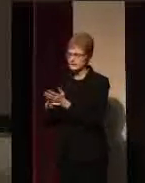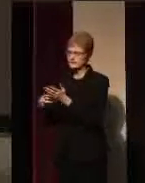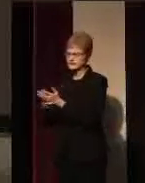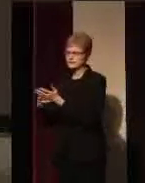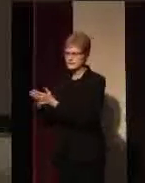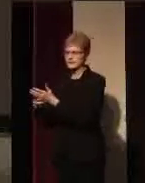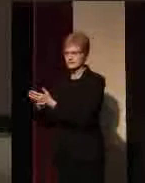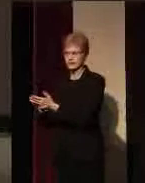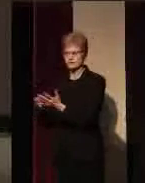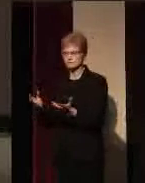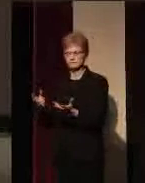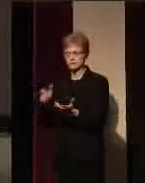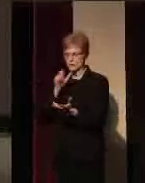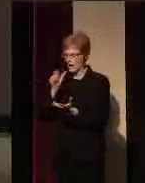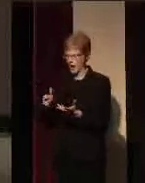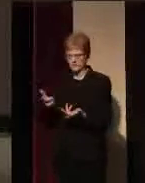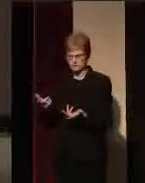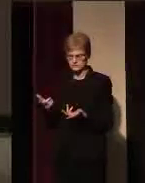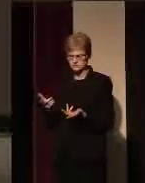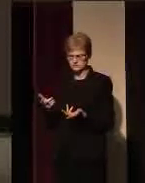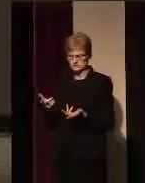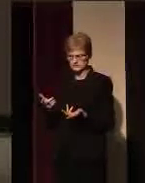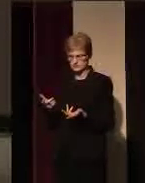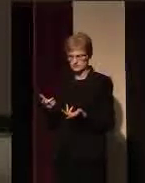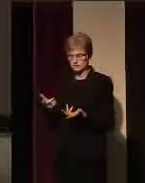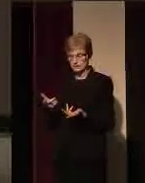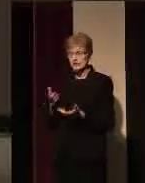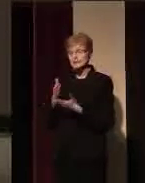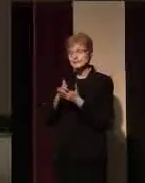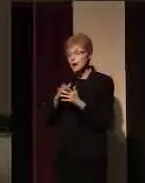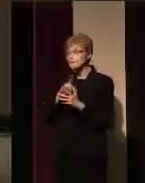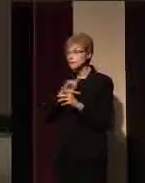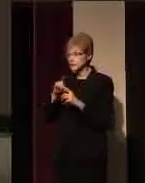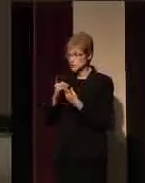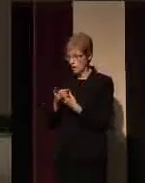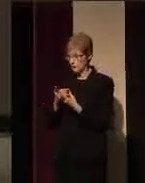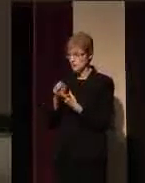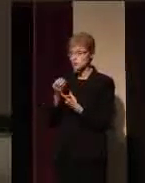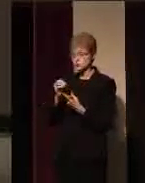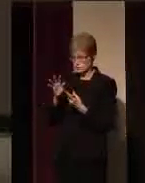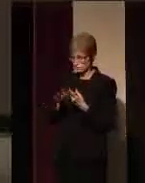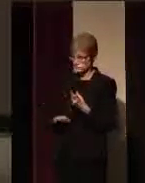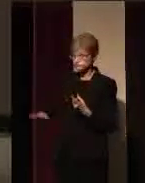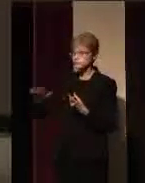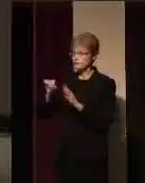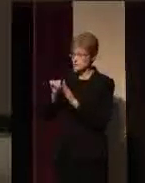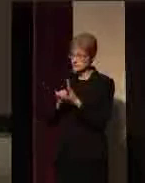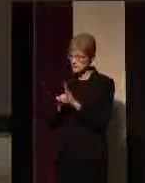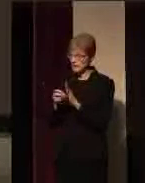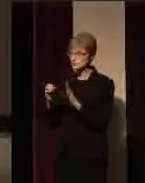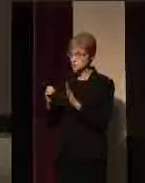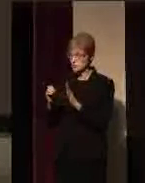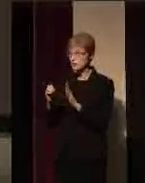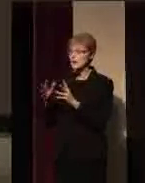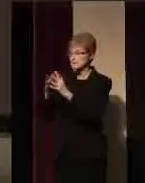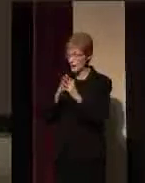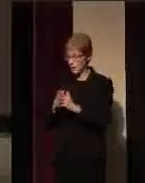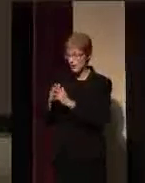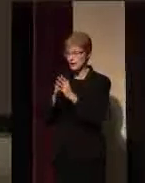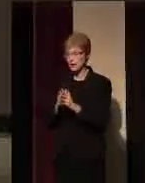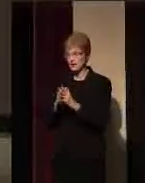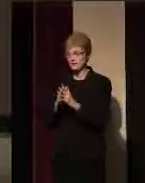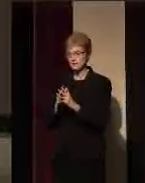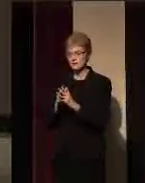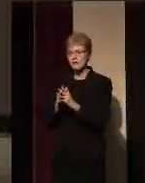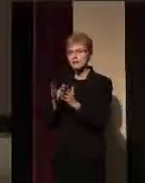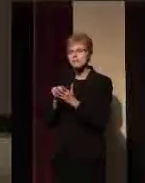to be able to, under the pressure to write. There's no secret that some police departments, not only in Missouri, but across the state and the nation, only exist